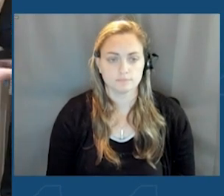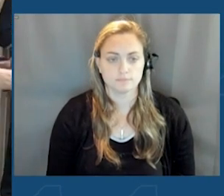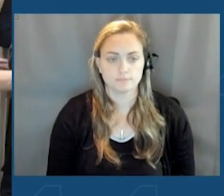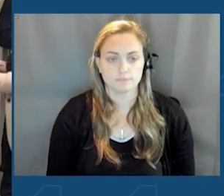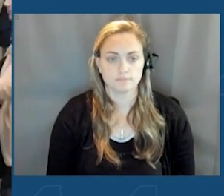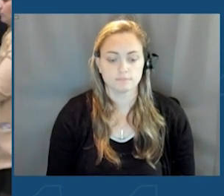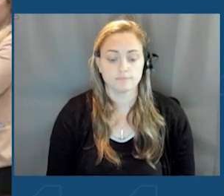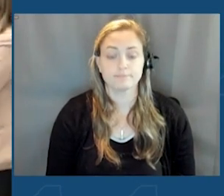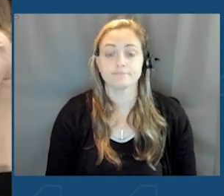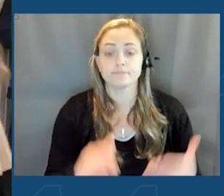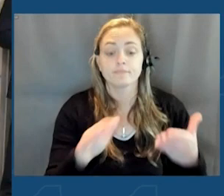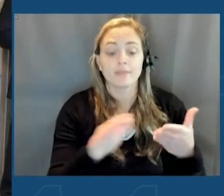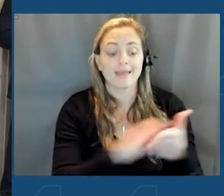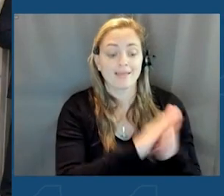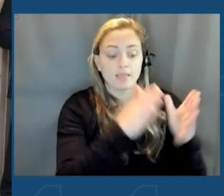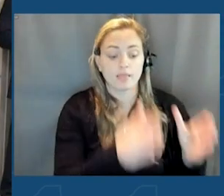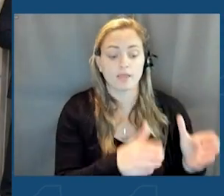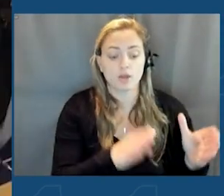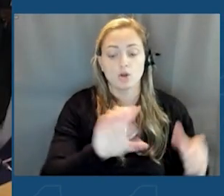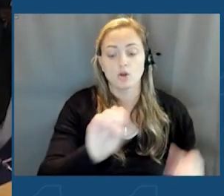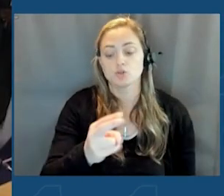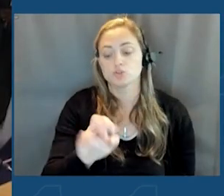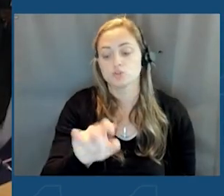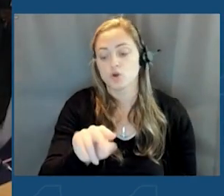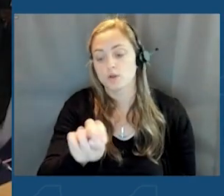Cleaner Charlene Gardner.